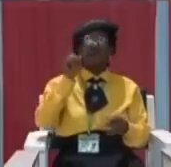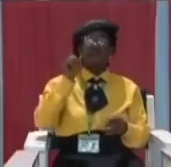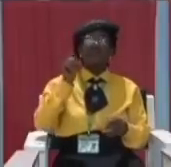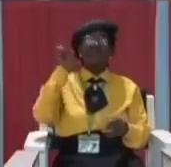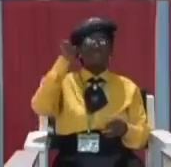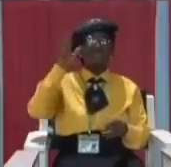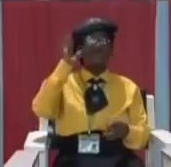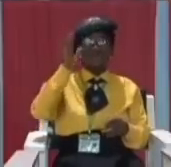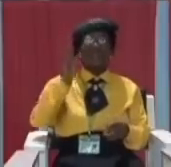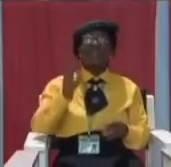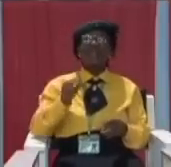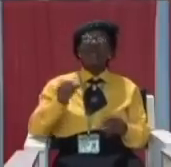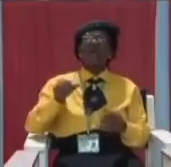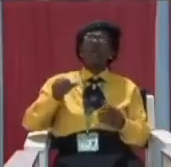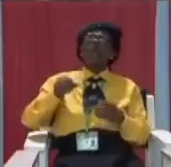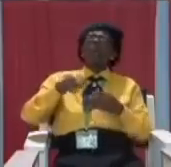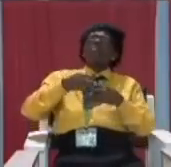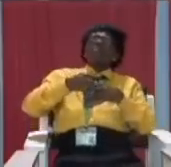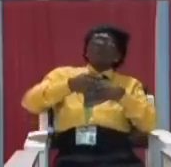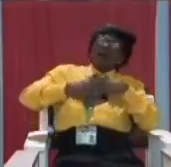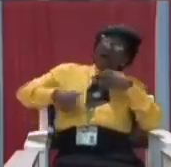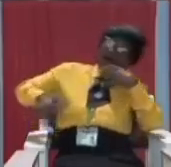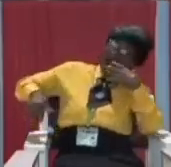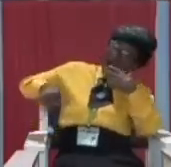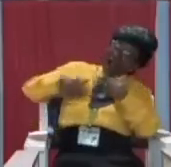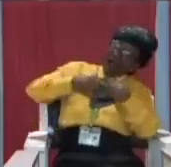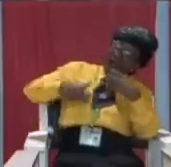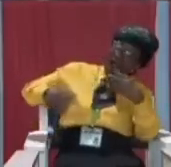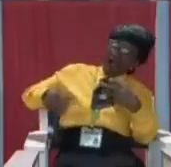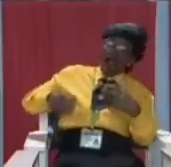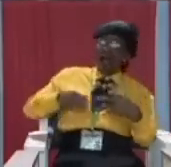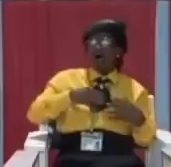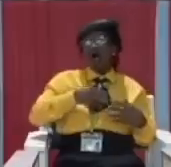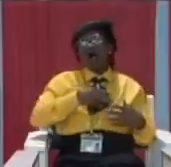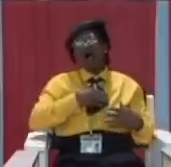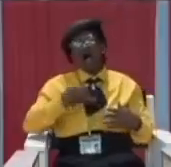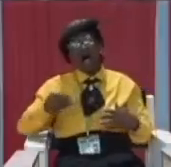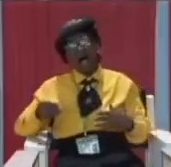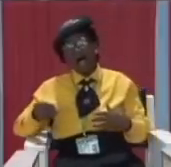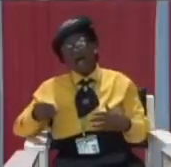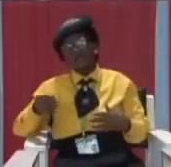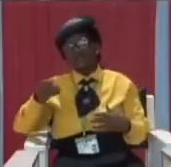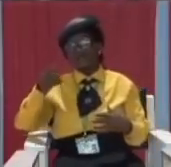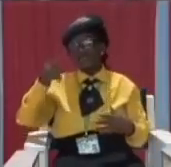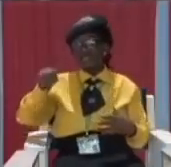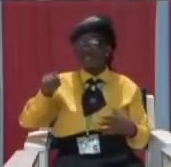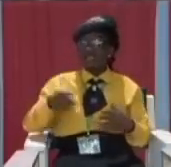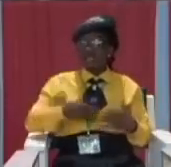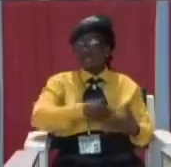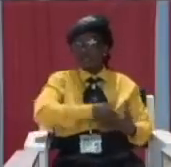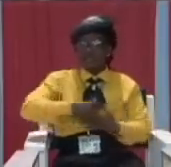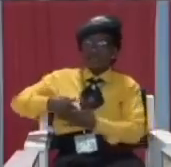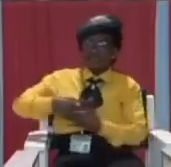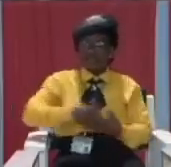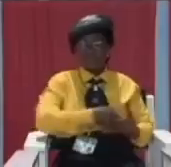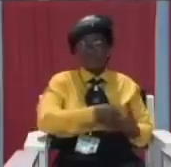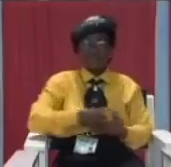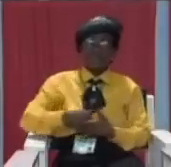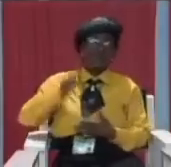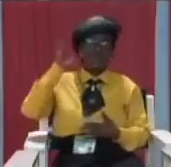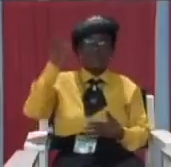baby. If we don't open her up, the baby can't come out because she's too